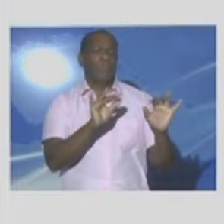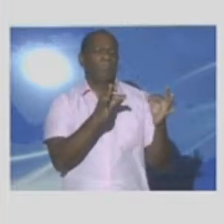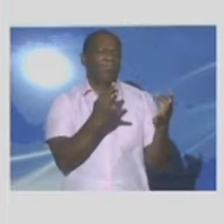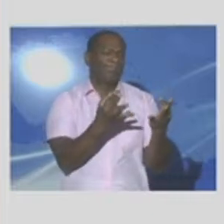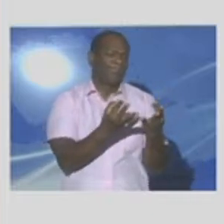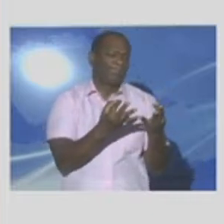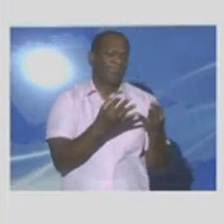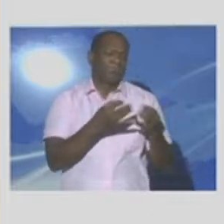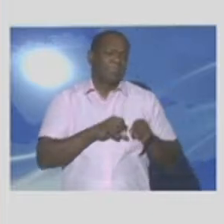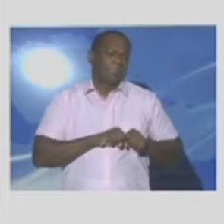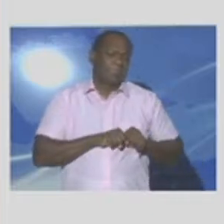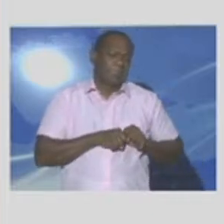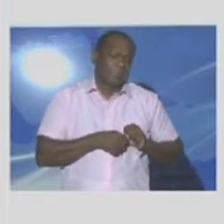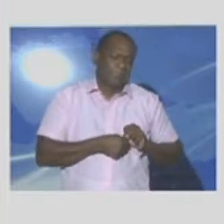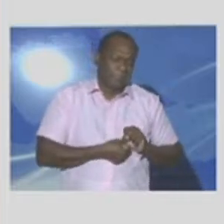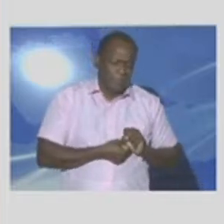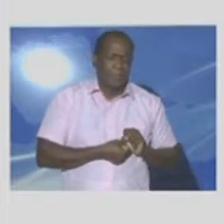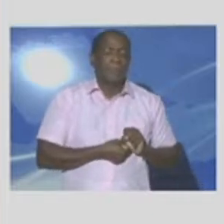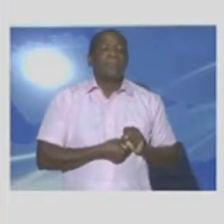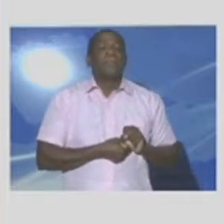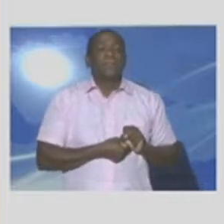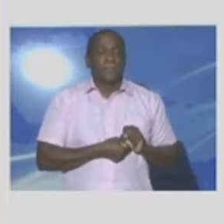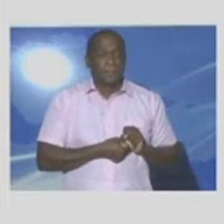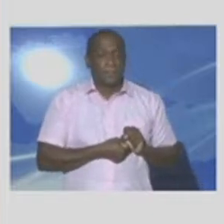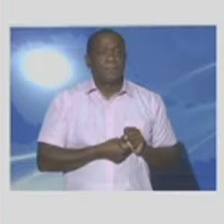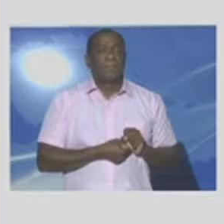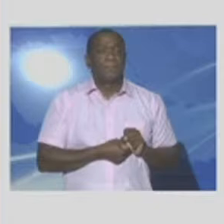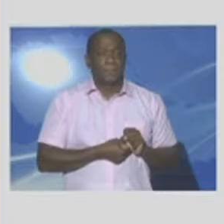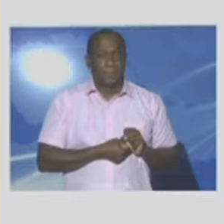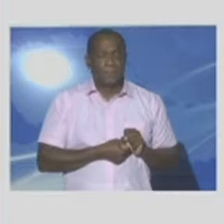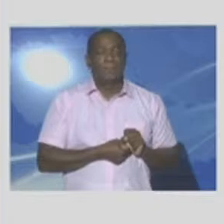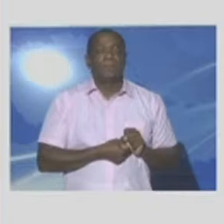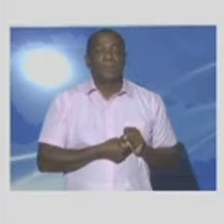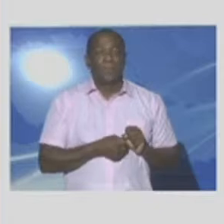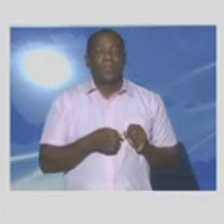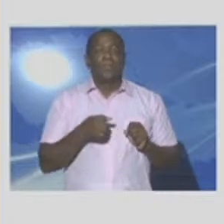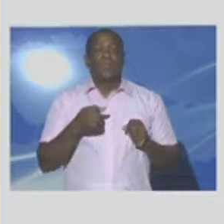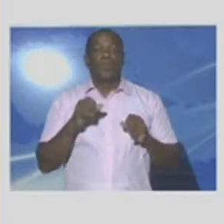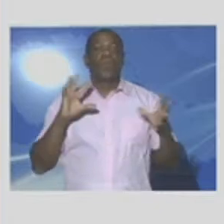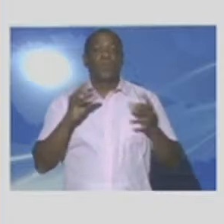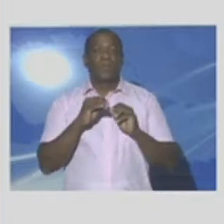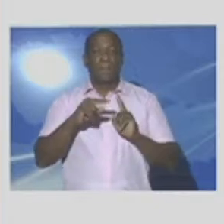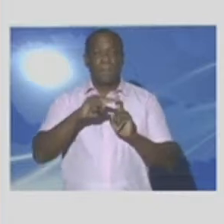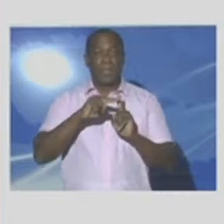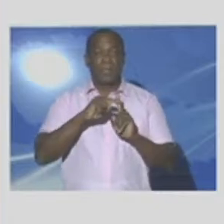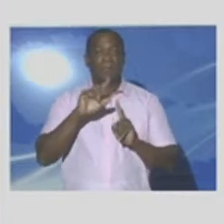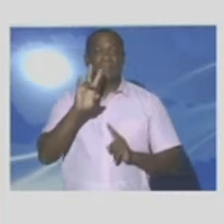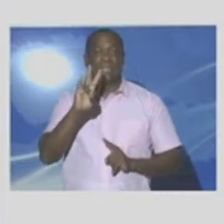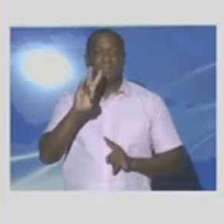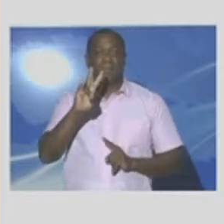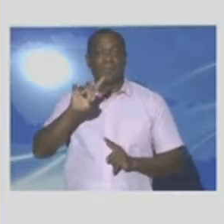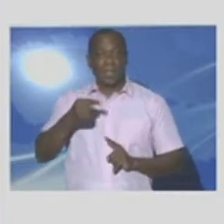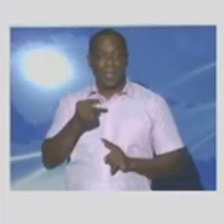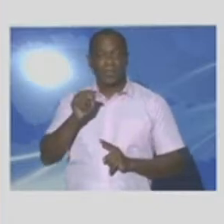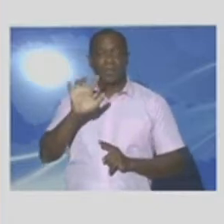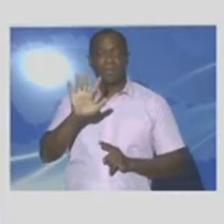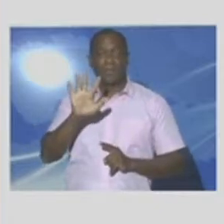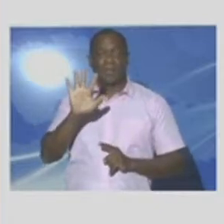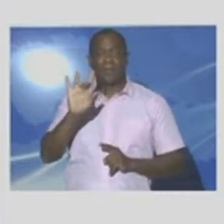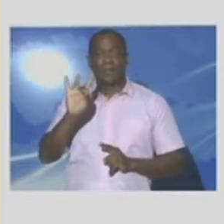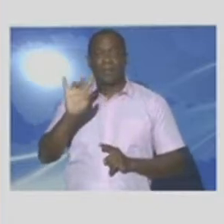persons who would have lost loved ones during the pandemic. Total active positive cases now stand at